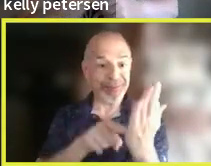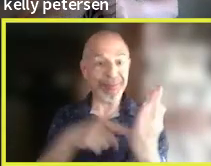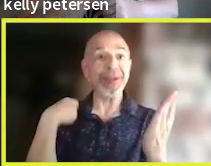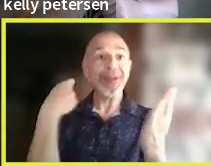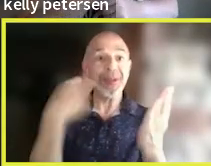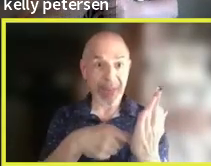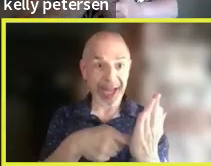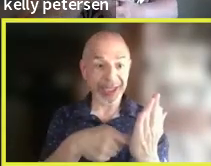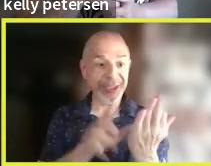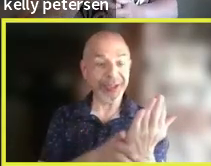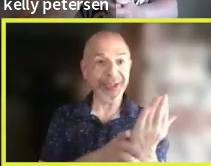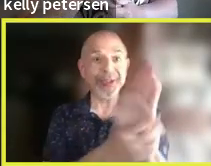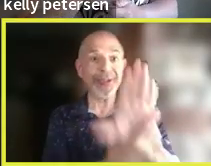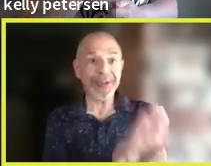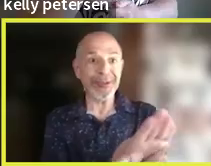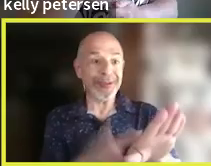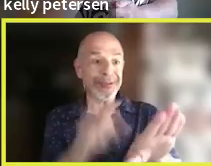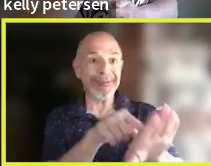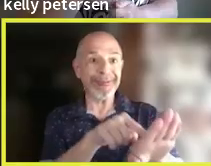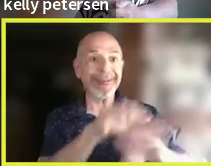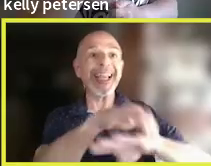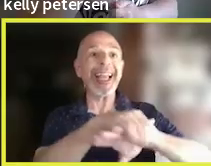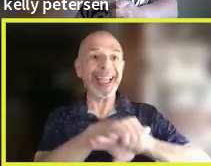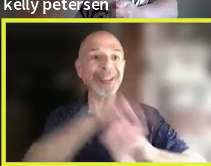one side and Spanish on the other. I'm so excited. yeah.